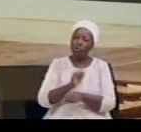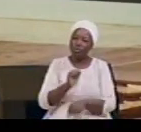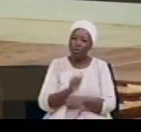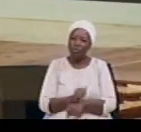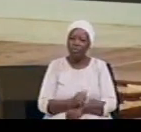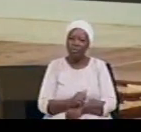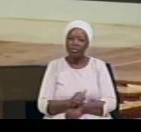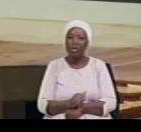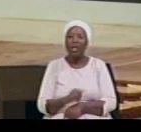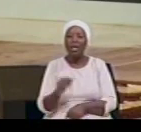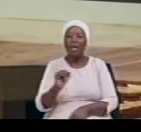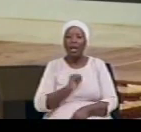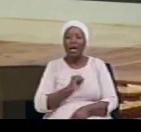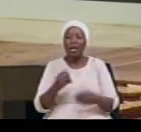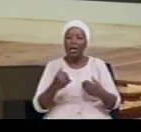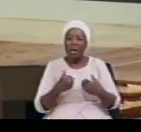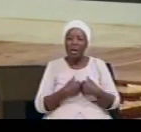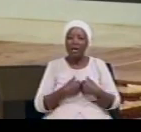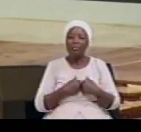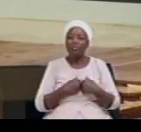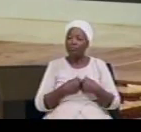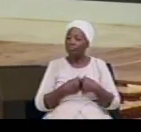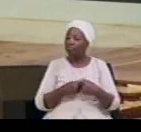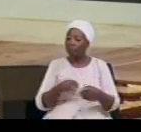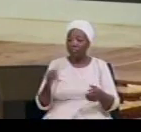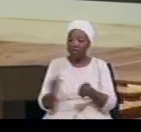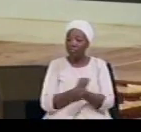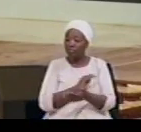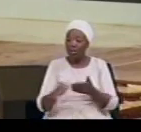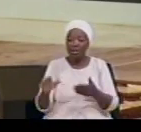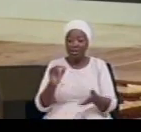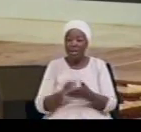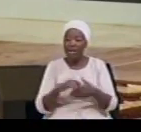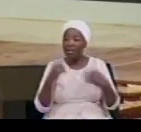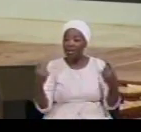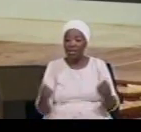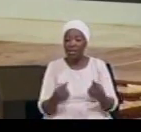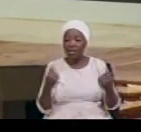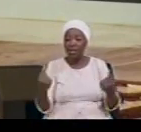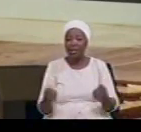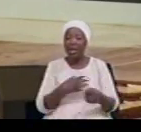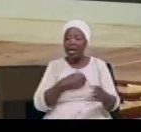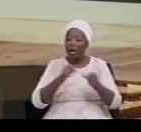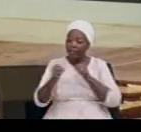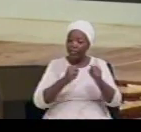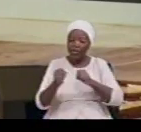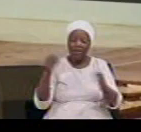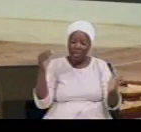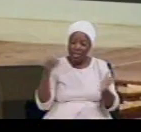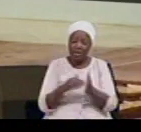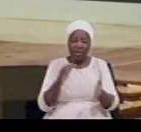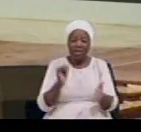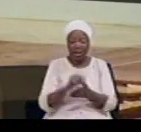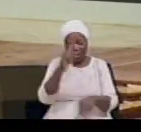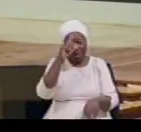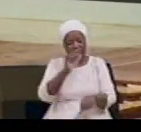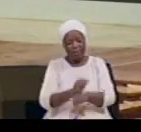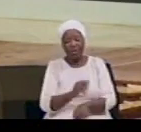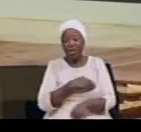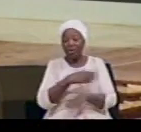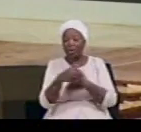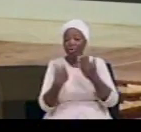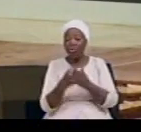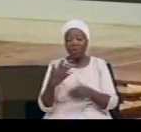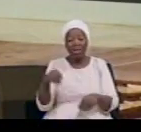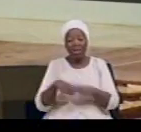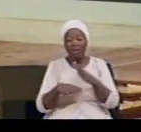I fought against that sin. I fought against that habit. I fought against that deficiency in my life. And now